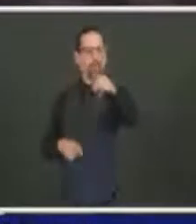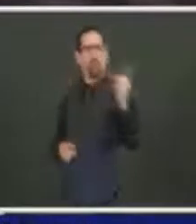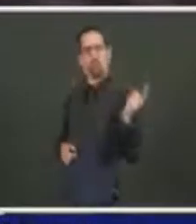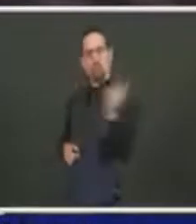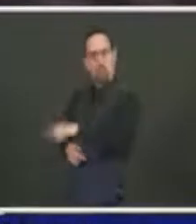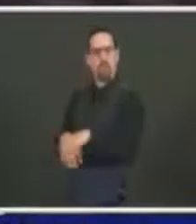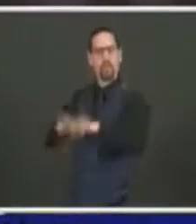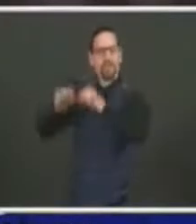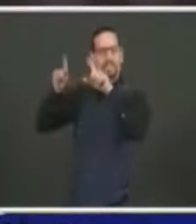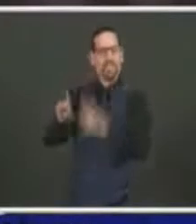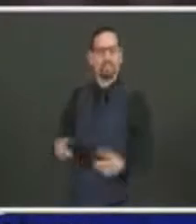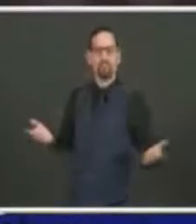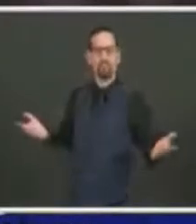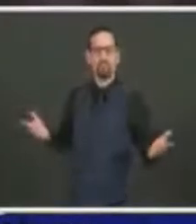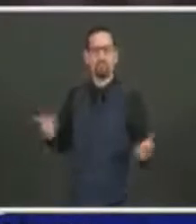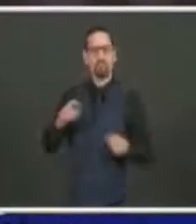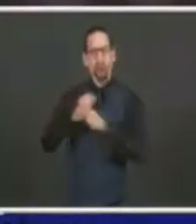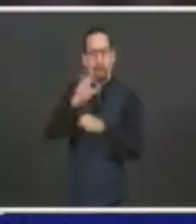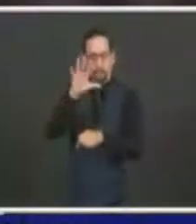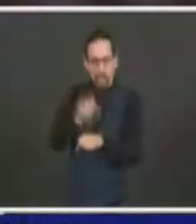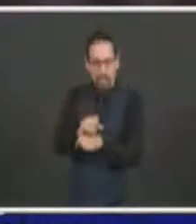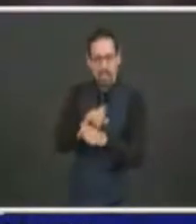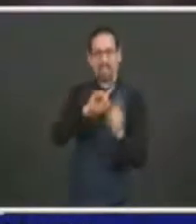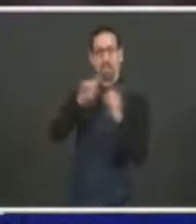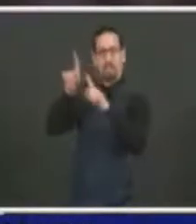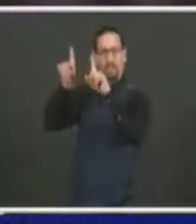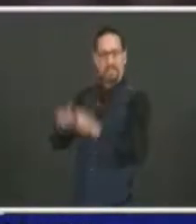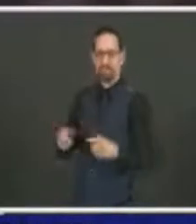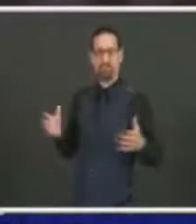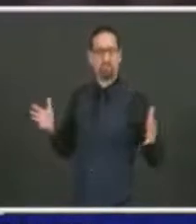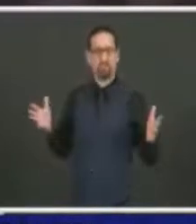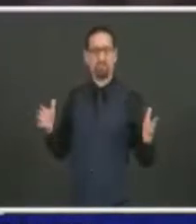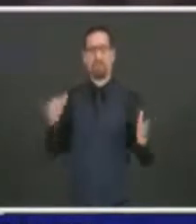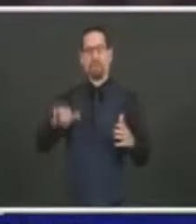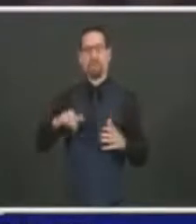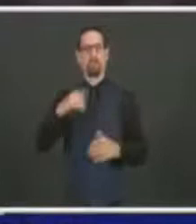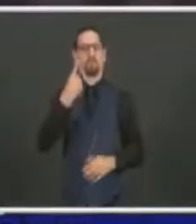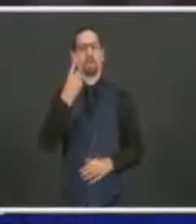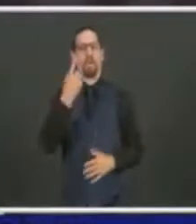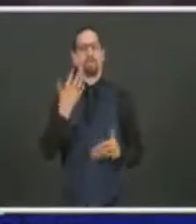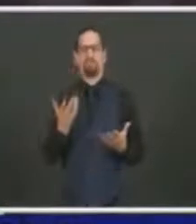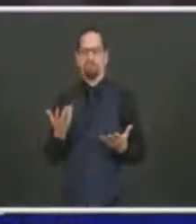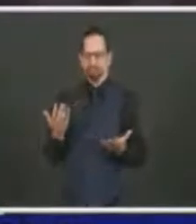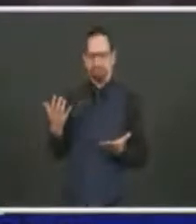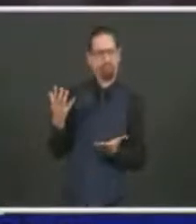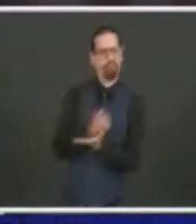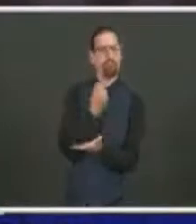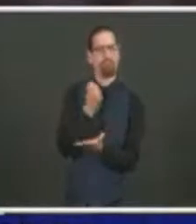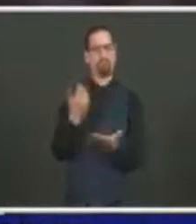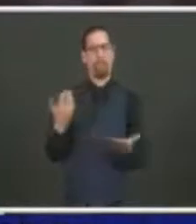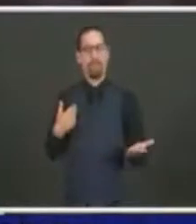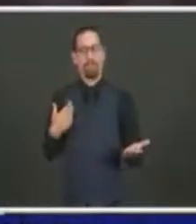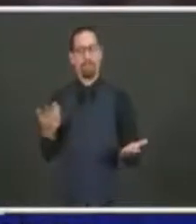that's also, I think it's a competitive advantage that Rhode Island has. So I want to figure out how to best use it.